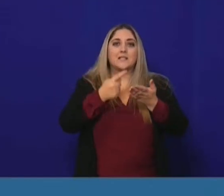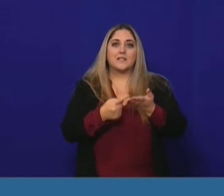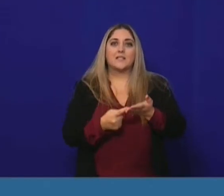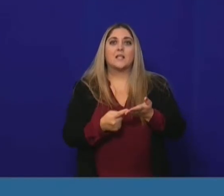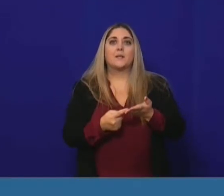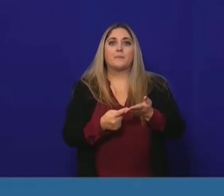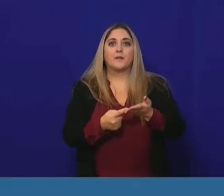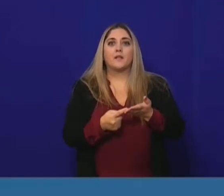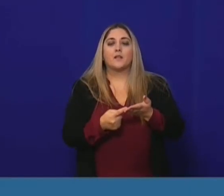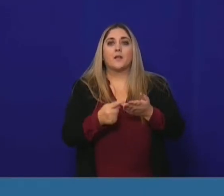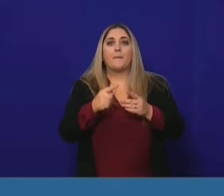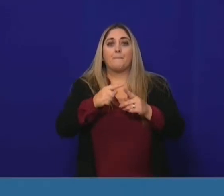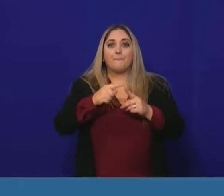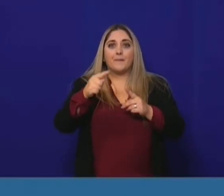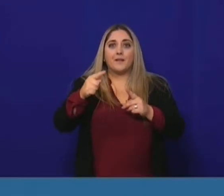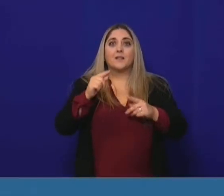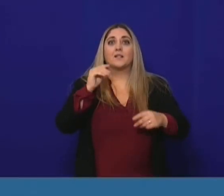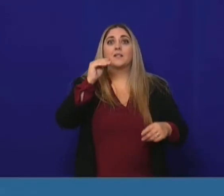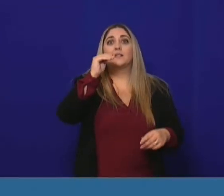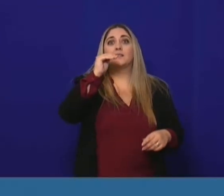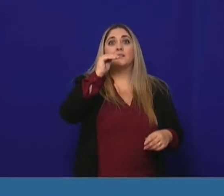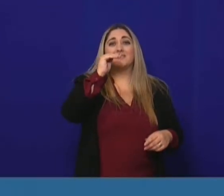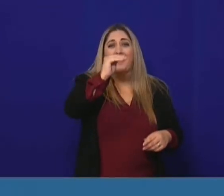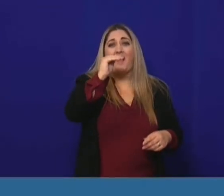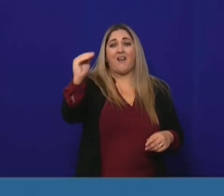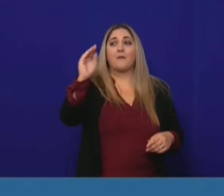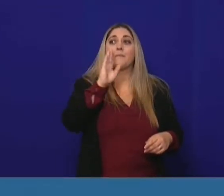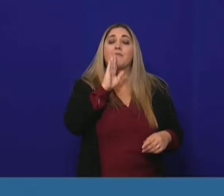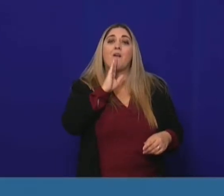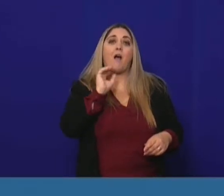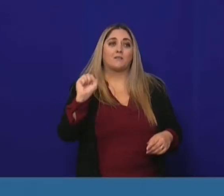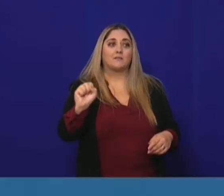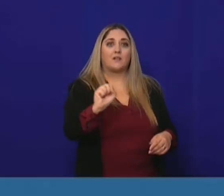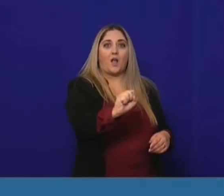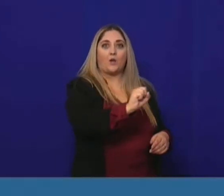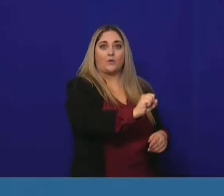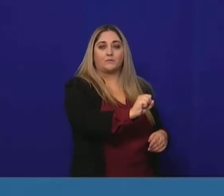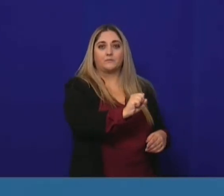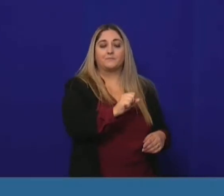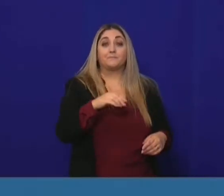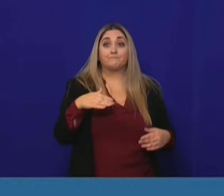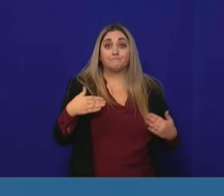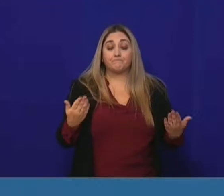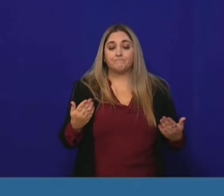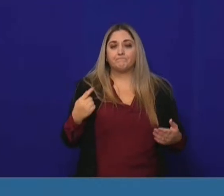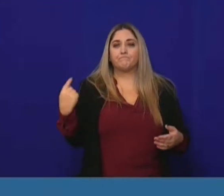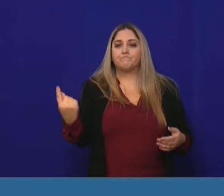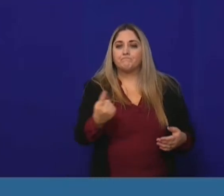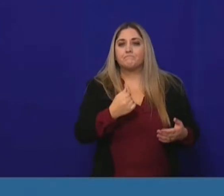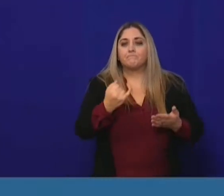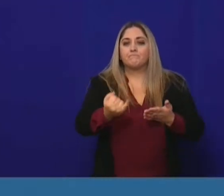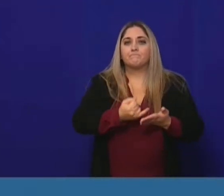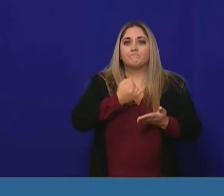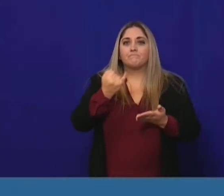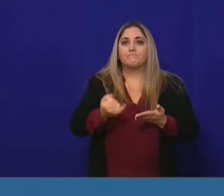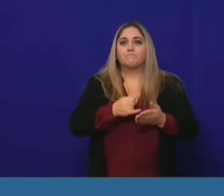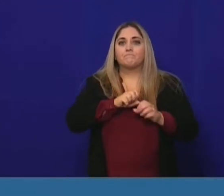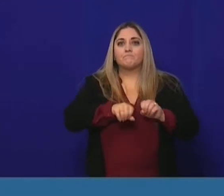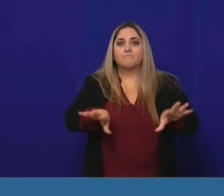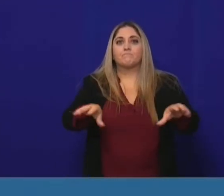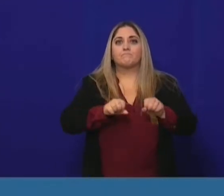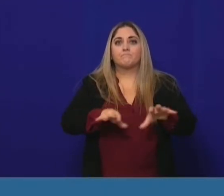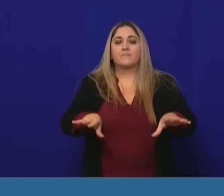tal-clusters li huma mid-djar tal-persuni stess u għalhekk aħna wkoll qegħdin inkomplu nsaħħu l-informazzjoni ta' x'għandu